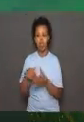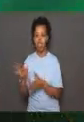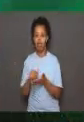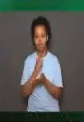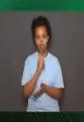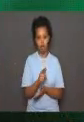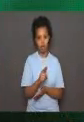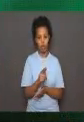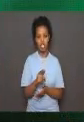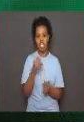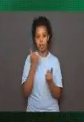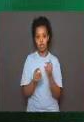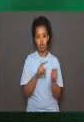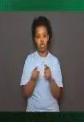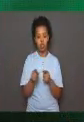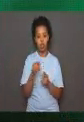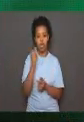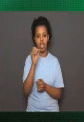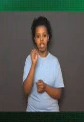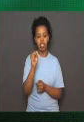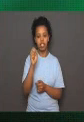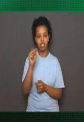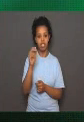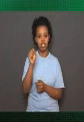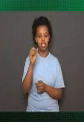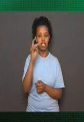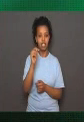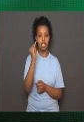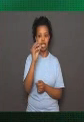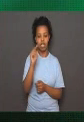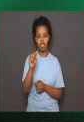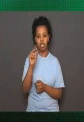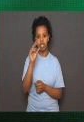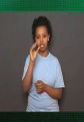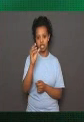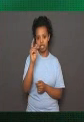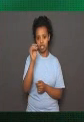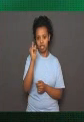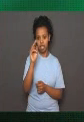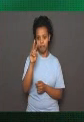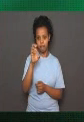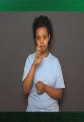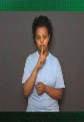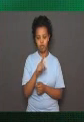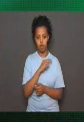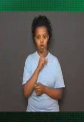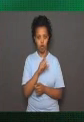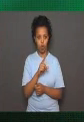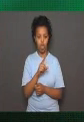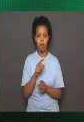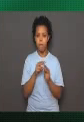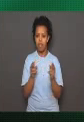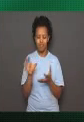type is instinctive behaviors. These are often the most